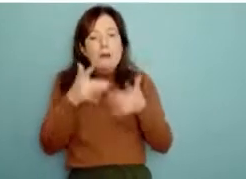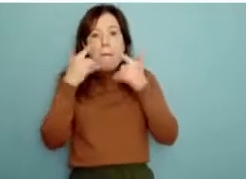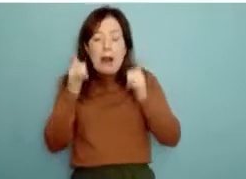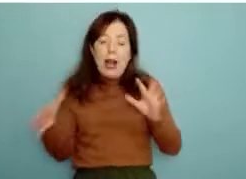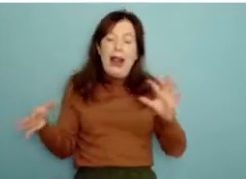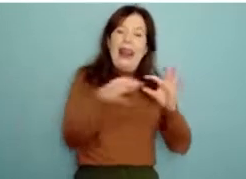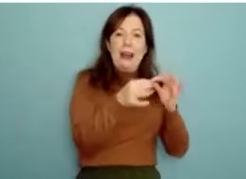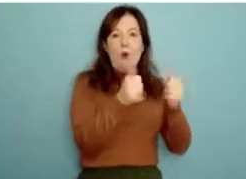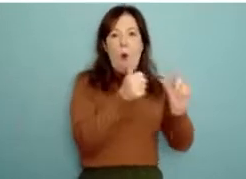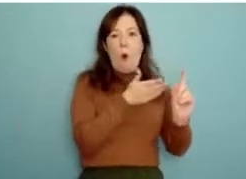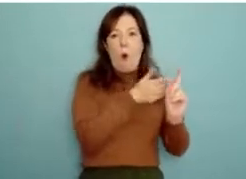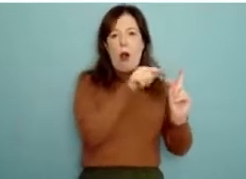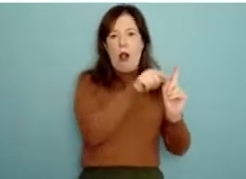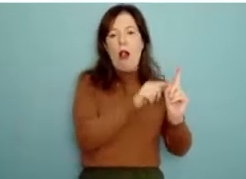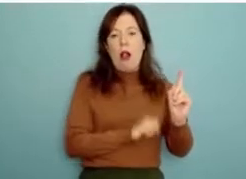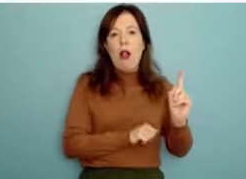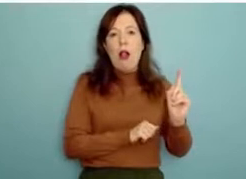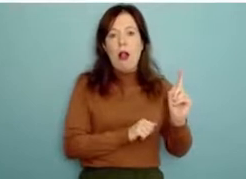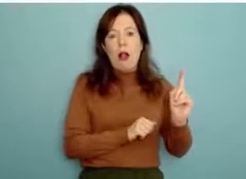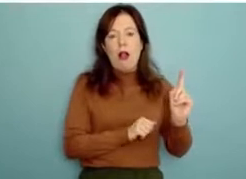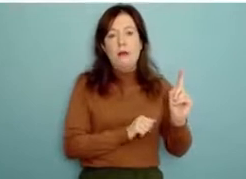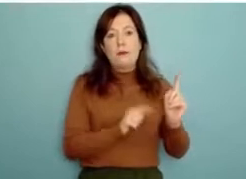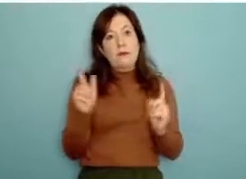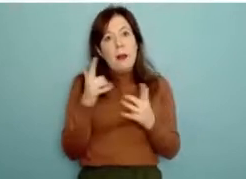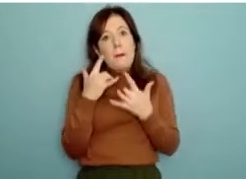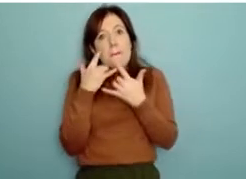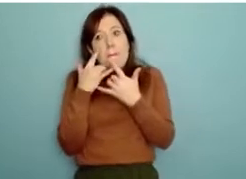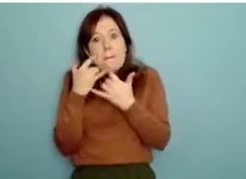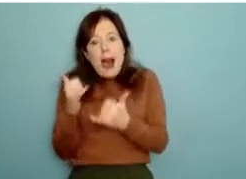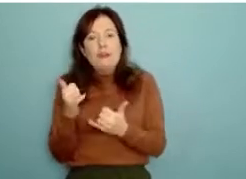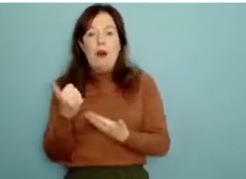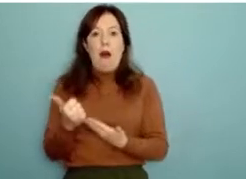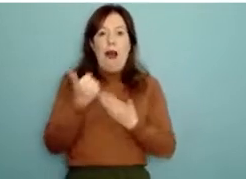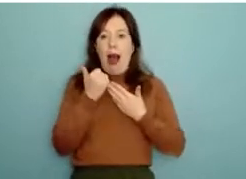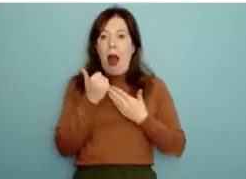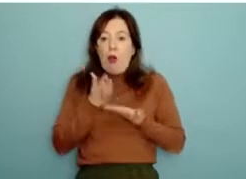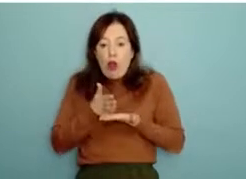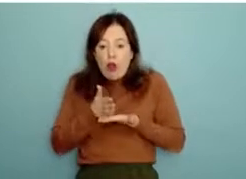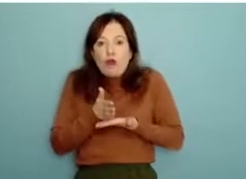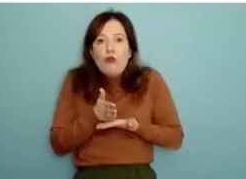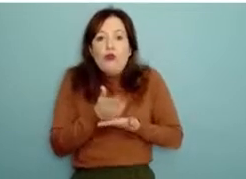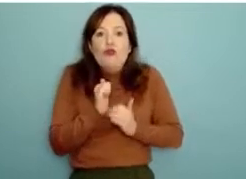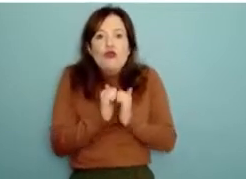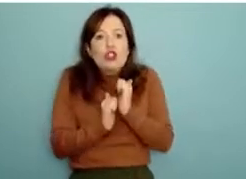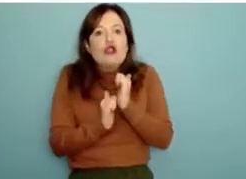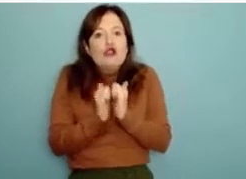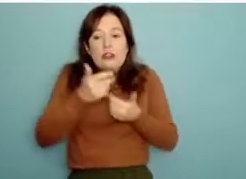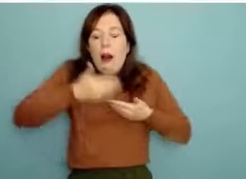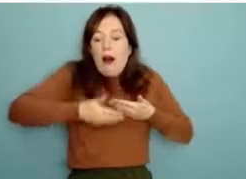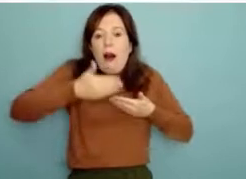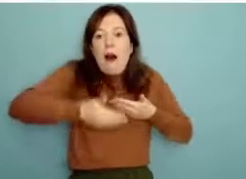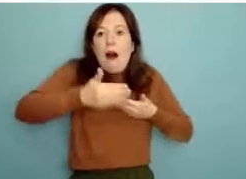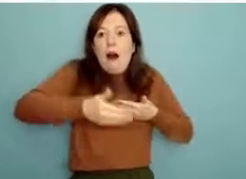the measures can really help someone structure their experiences and enables them to talk about all